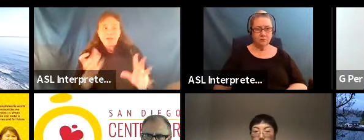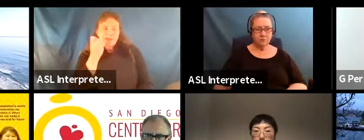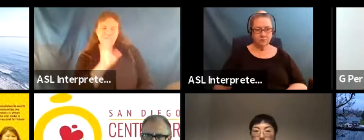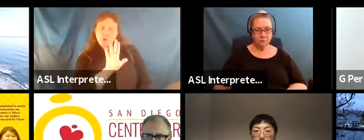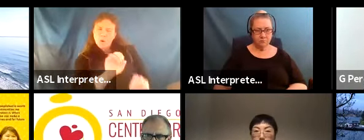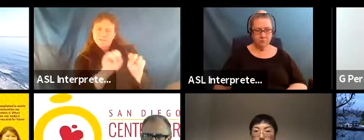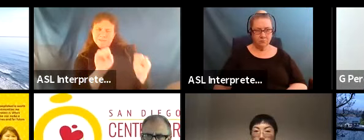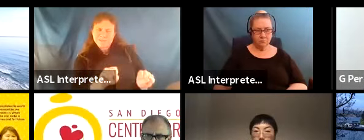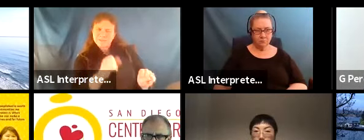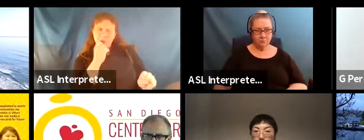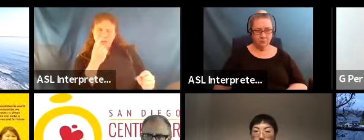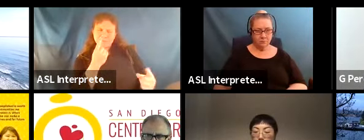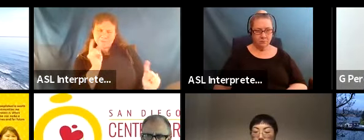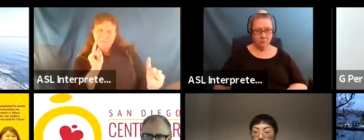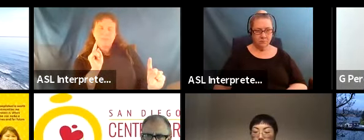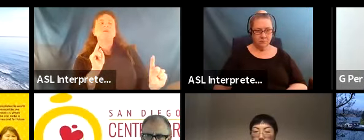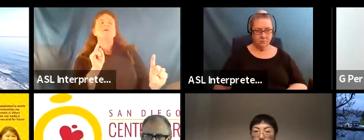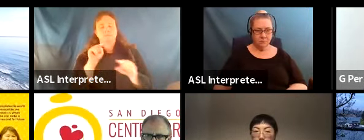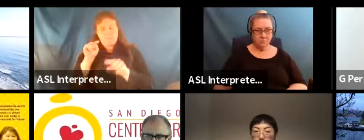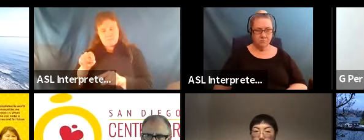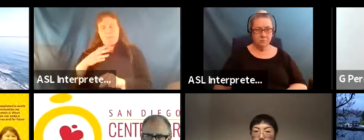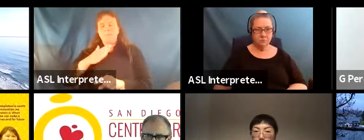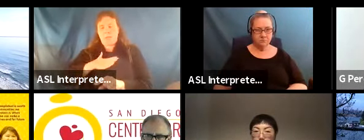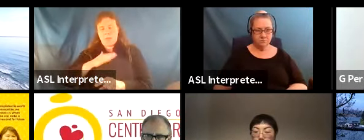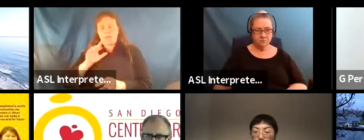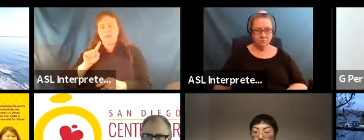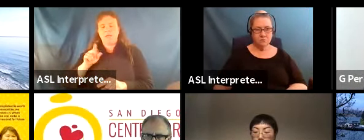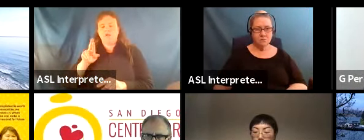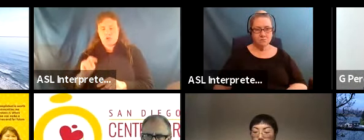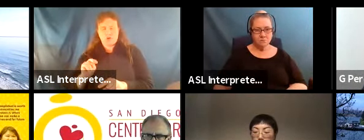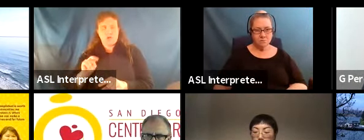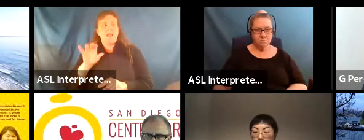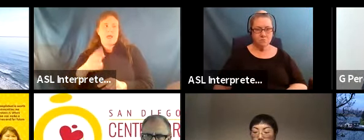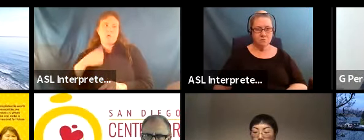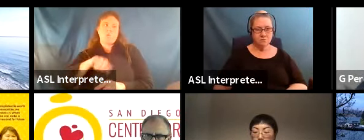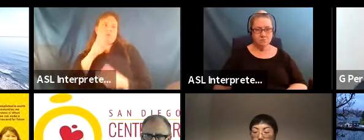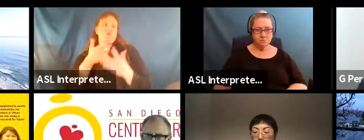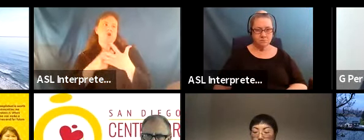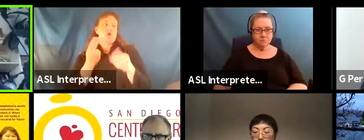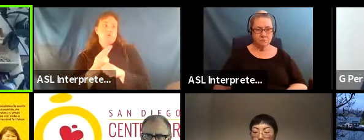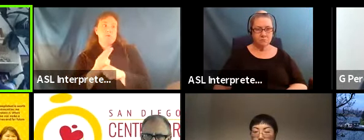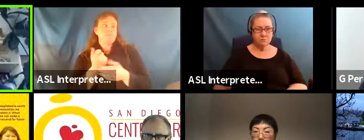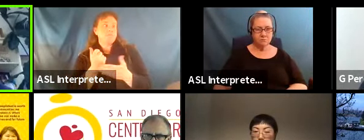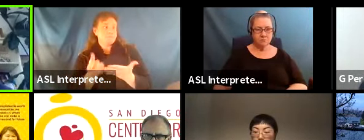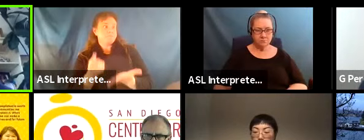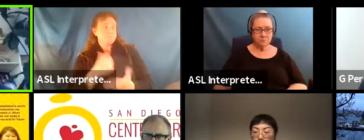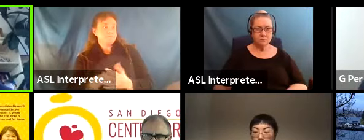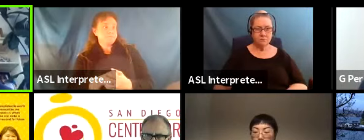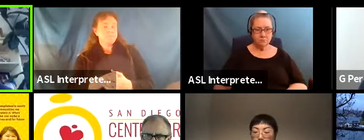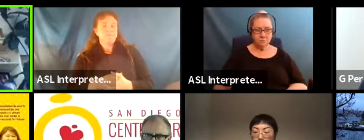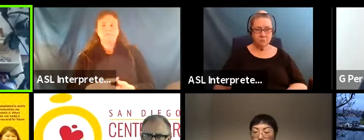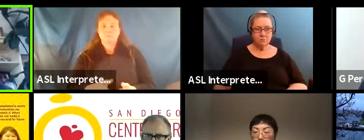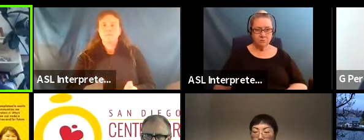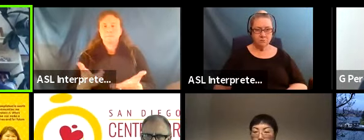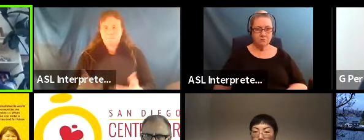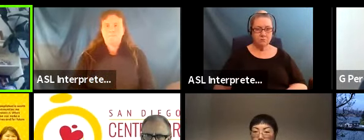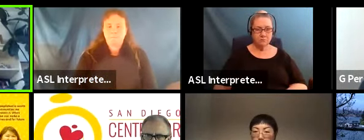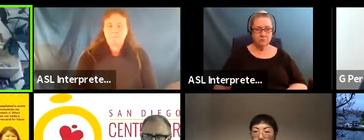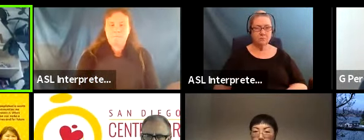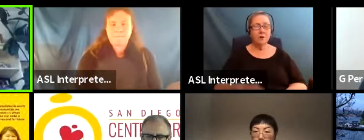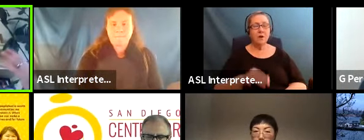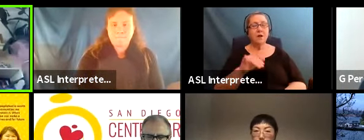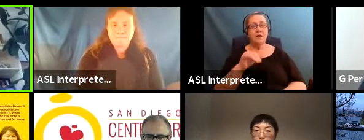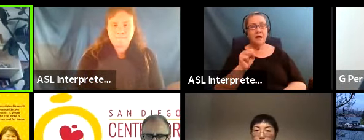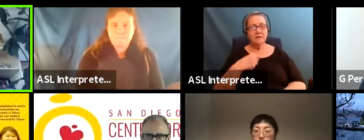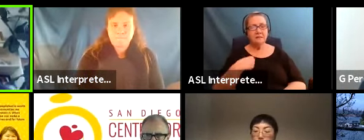need to go, then My Turn is the platform that we will use. Is that helpful? Yes, I think just always thinking about doing no